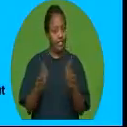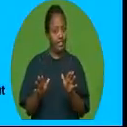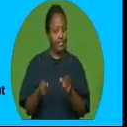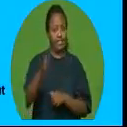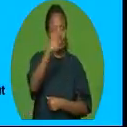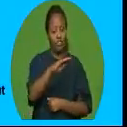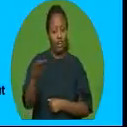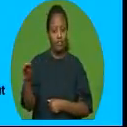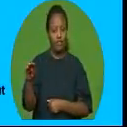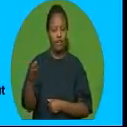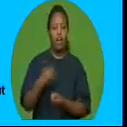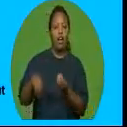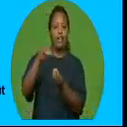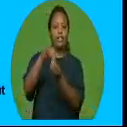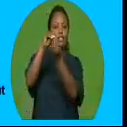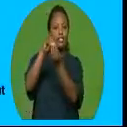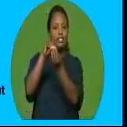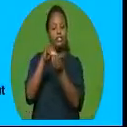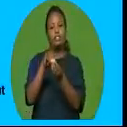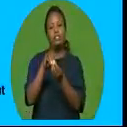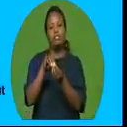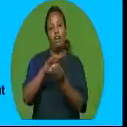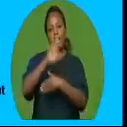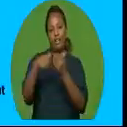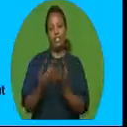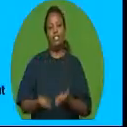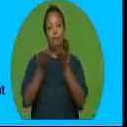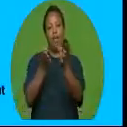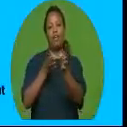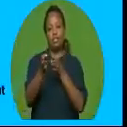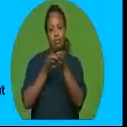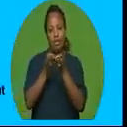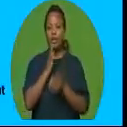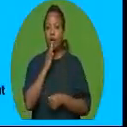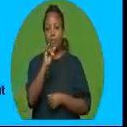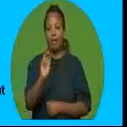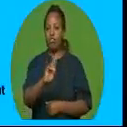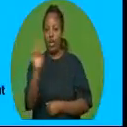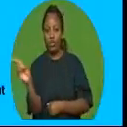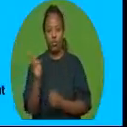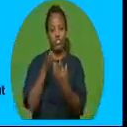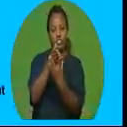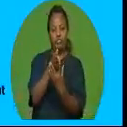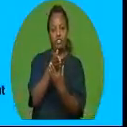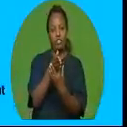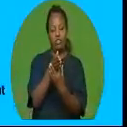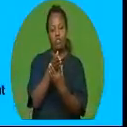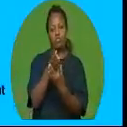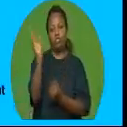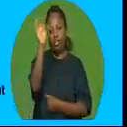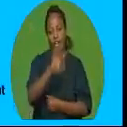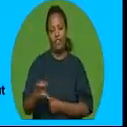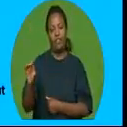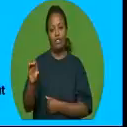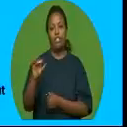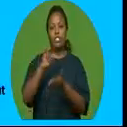illustrated in the graph, an increase in aggregate supply is explained by a rightward shift of